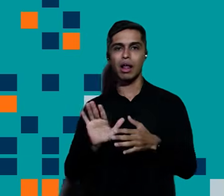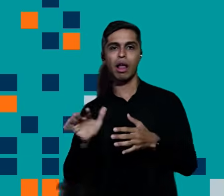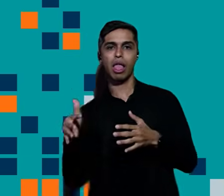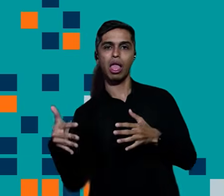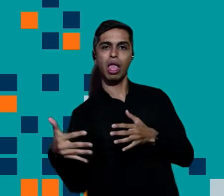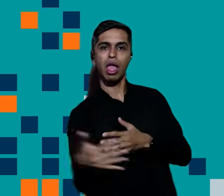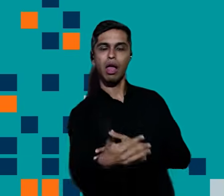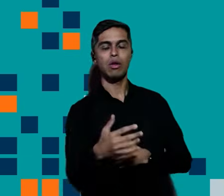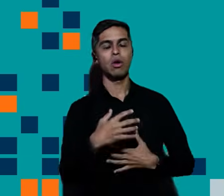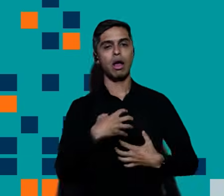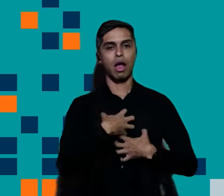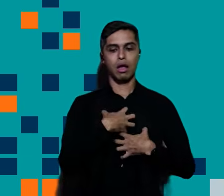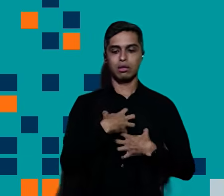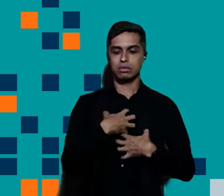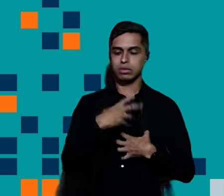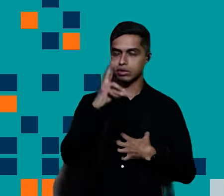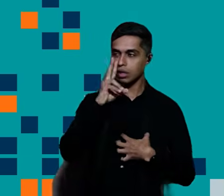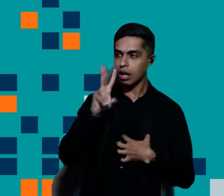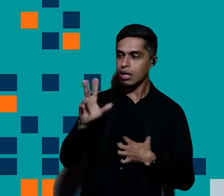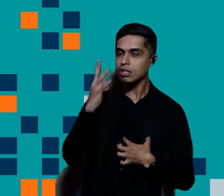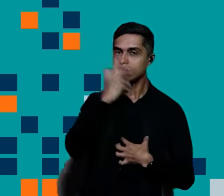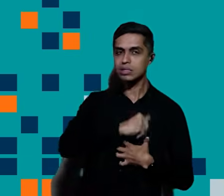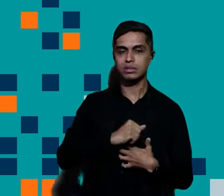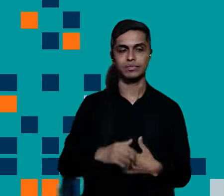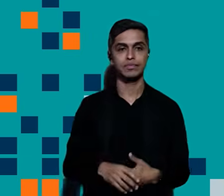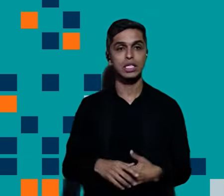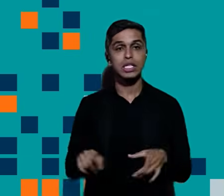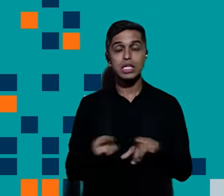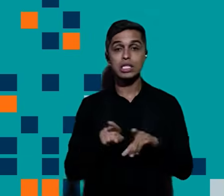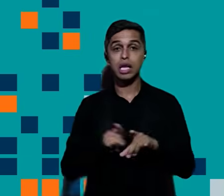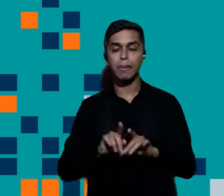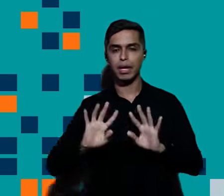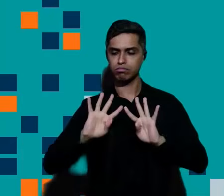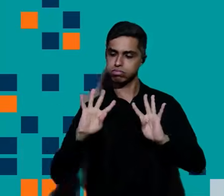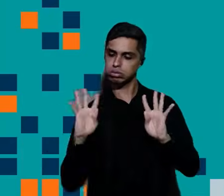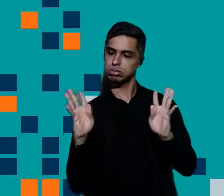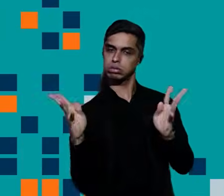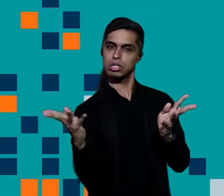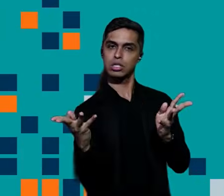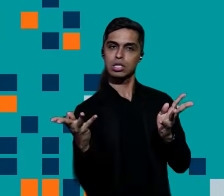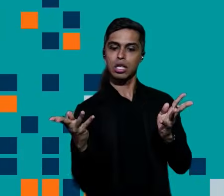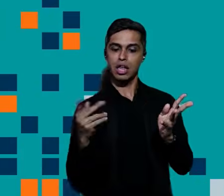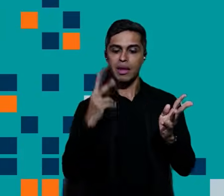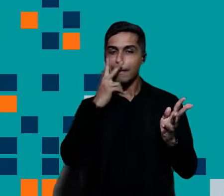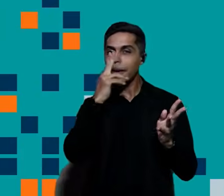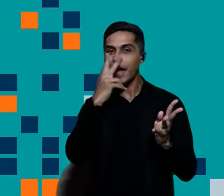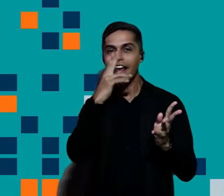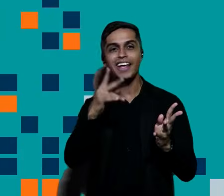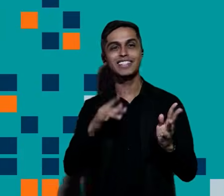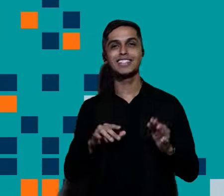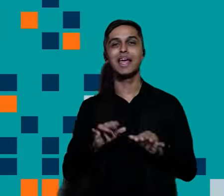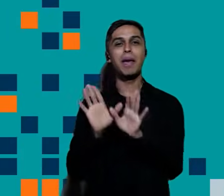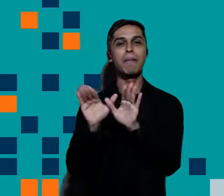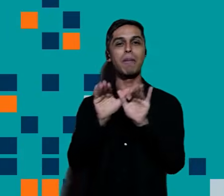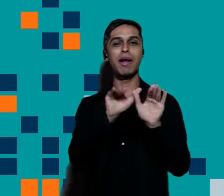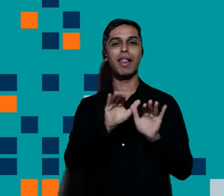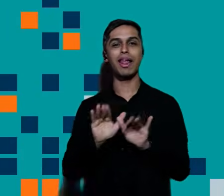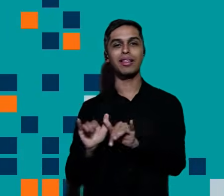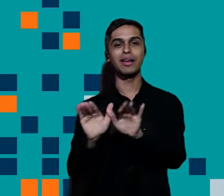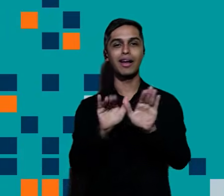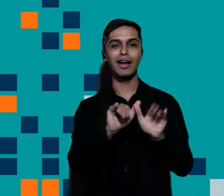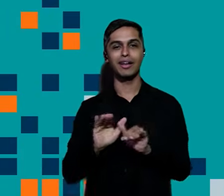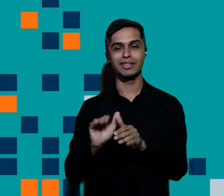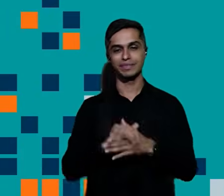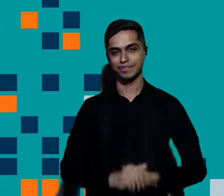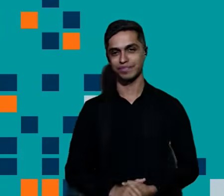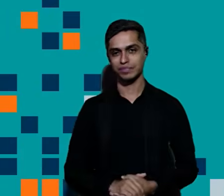it a butterfly. They're asymmetrical. There's this timber brise-soleil that wraps the outside of the buildings. It stretches out to